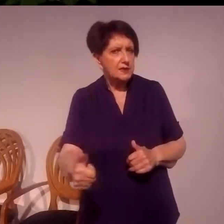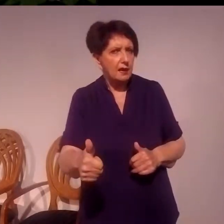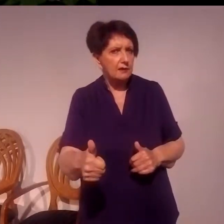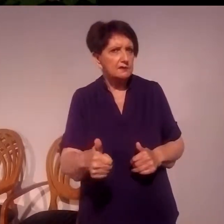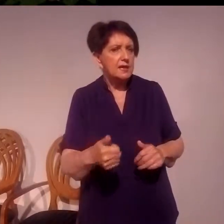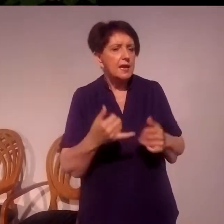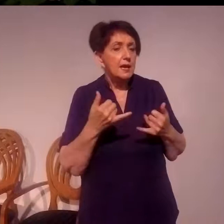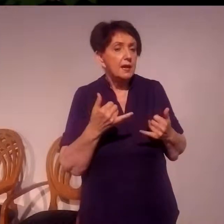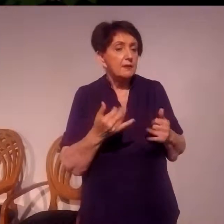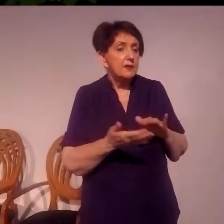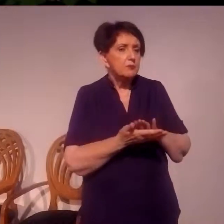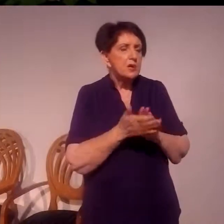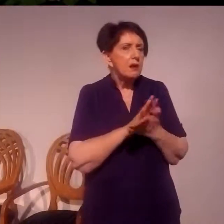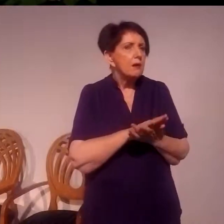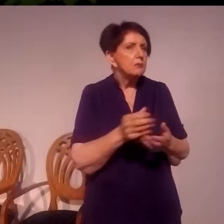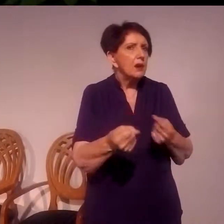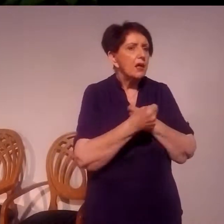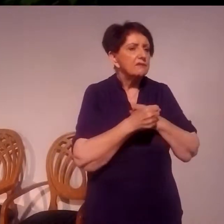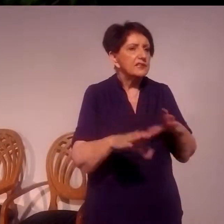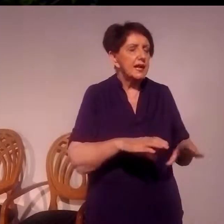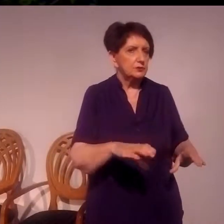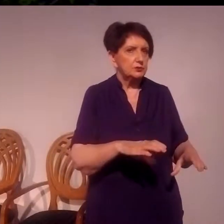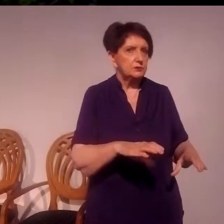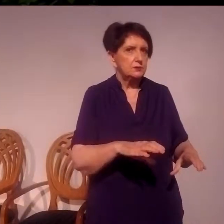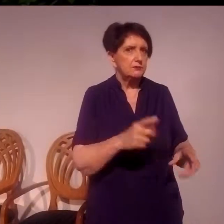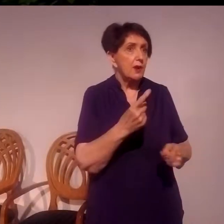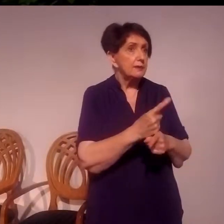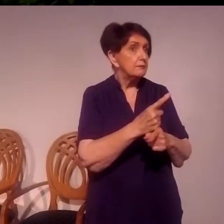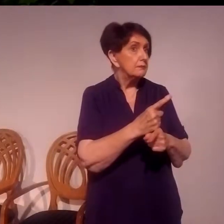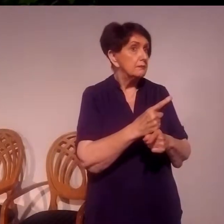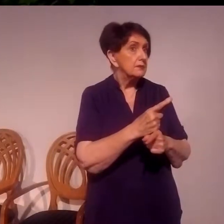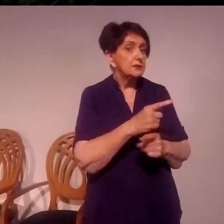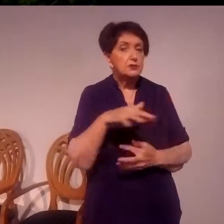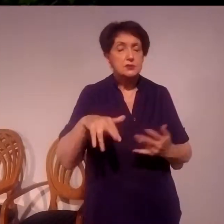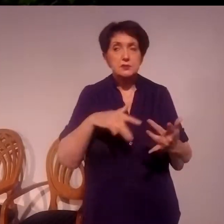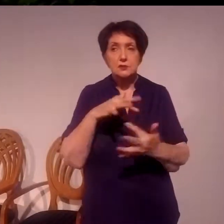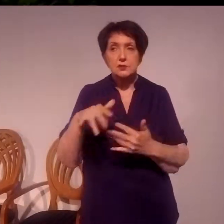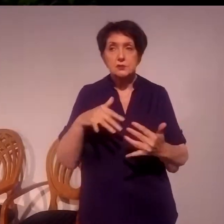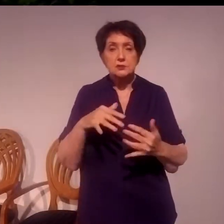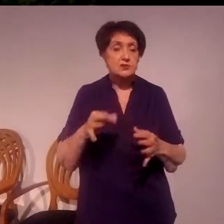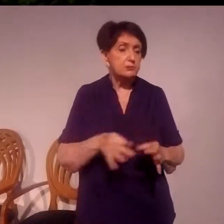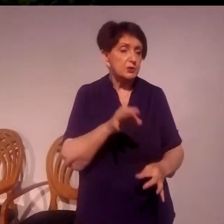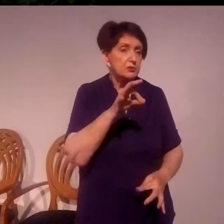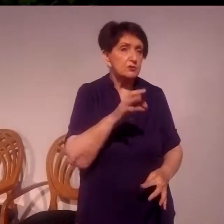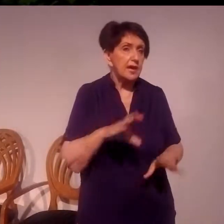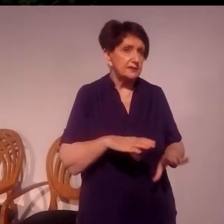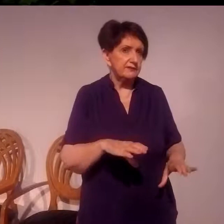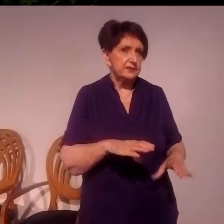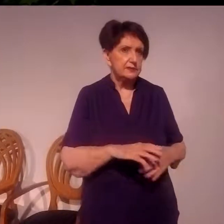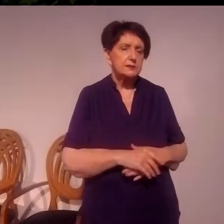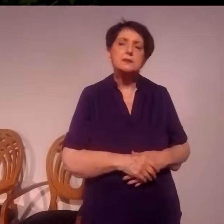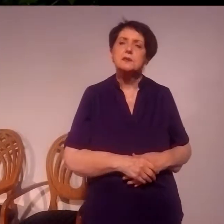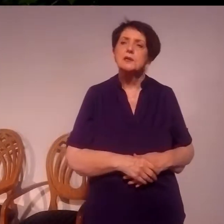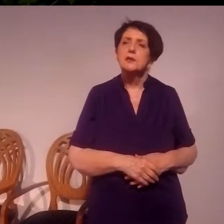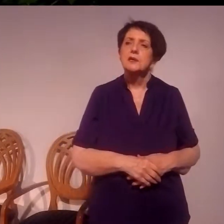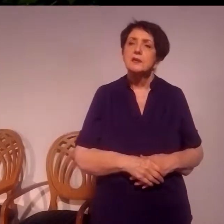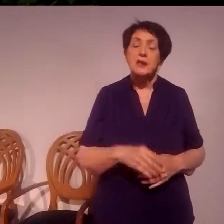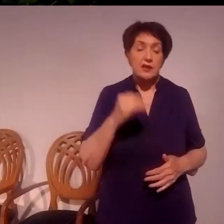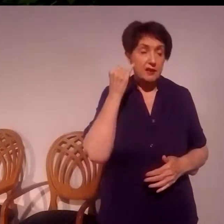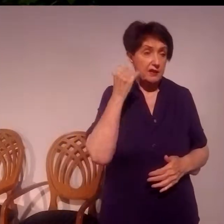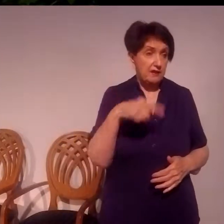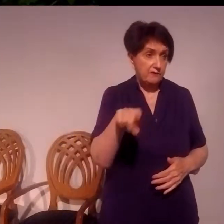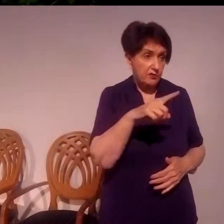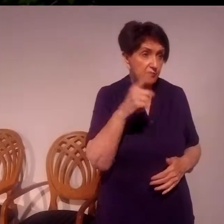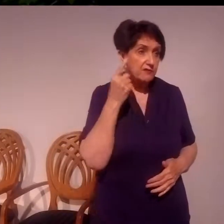become love in action, right? Social or spiritual activists. And if you feel that